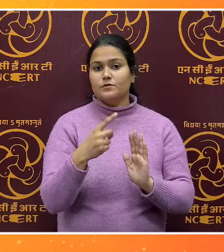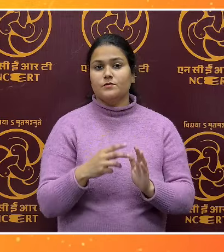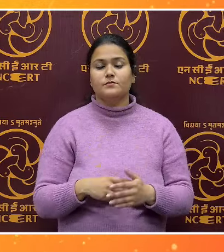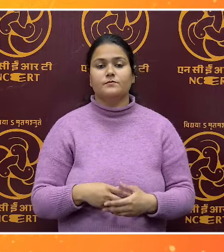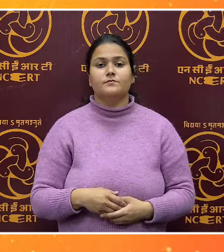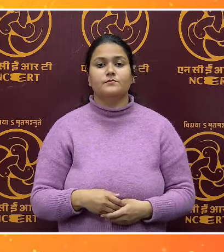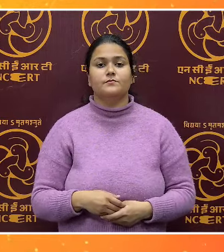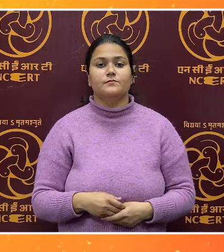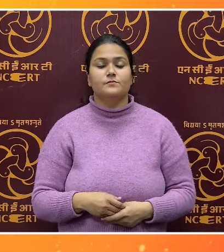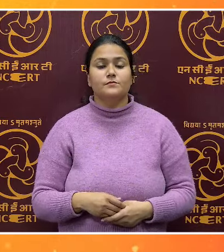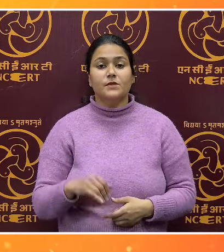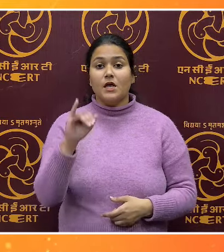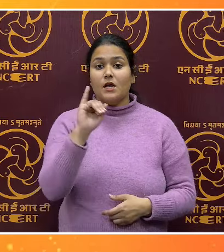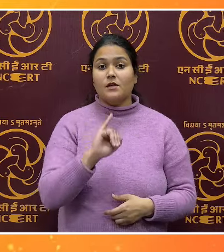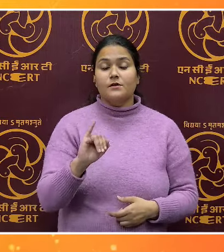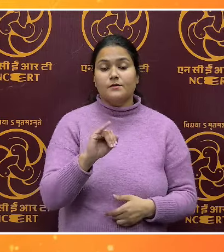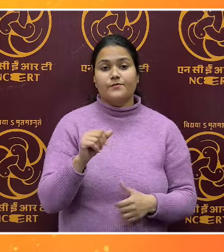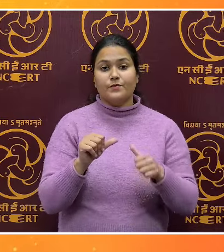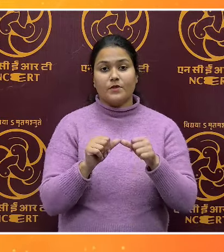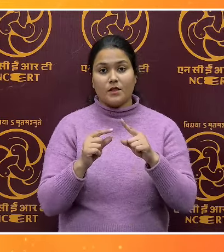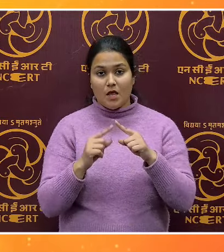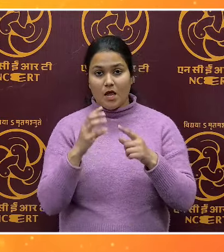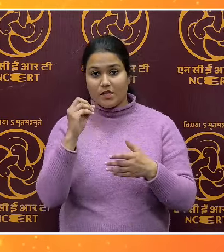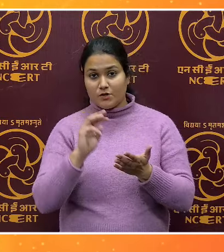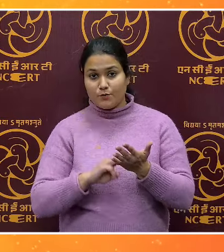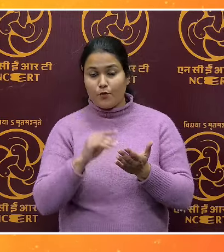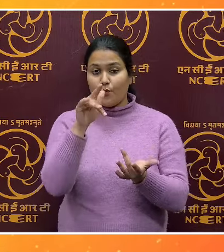joined with the central metal atom cobalt here.